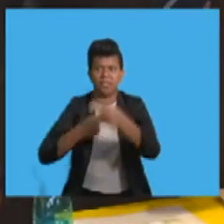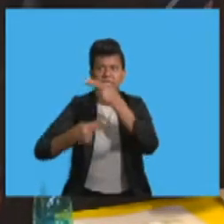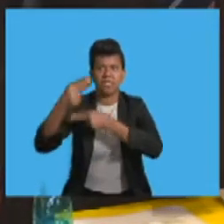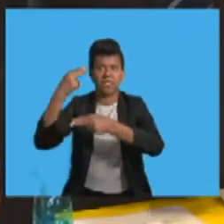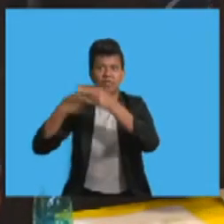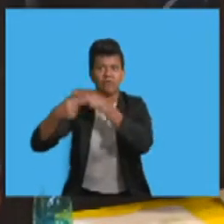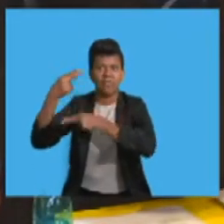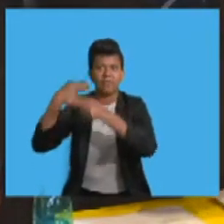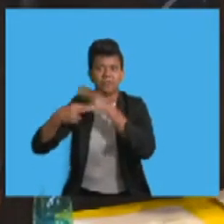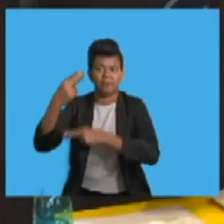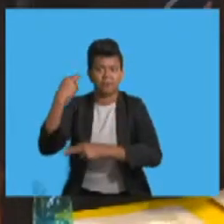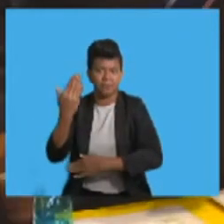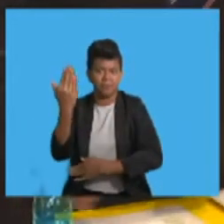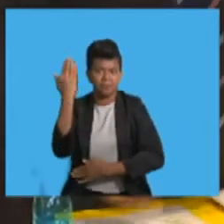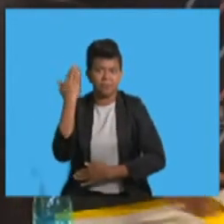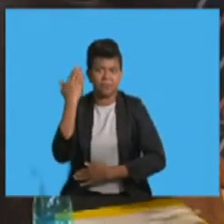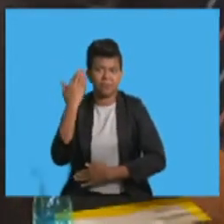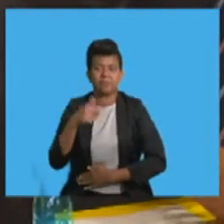be